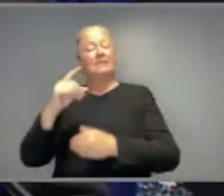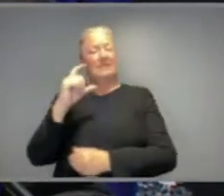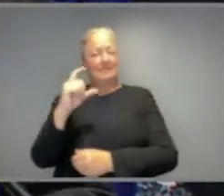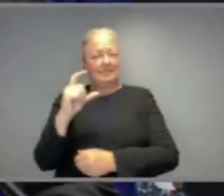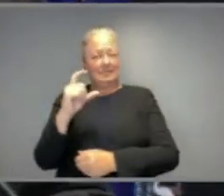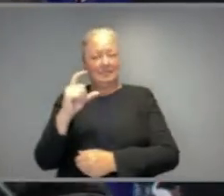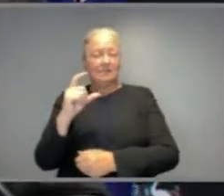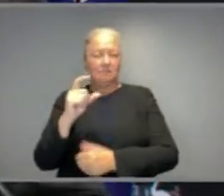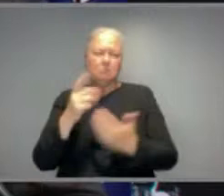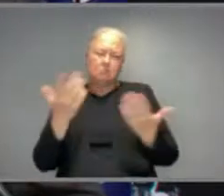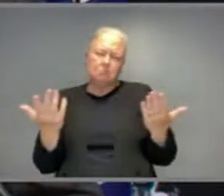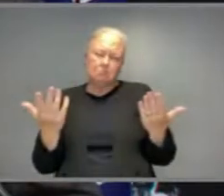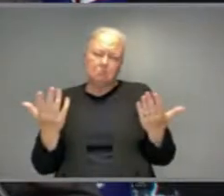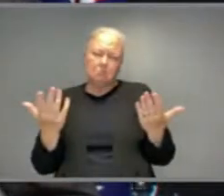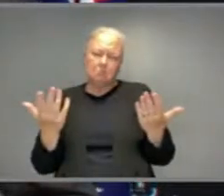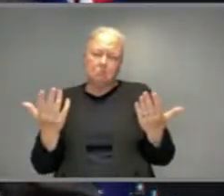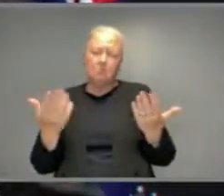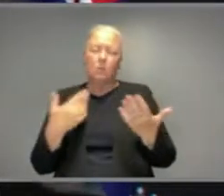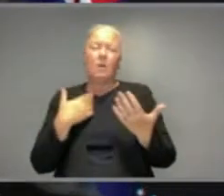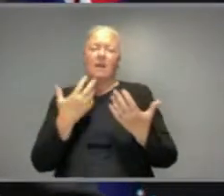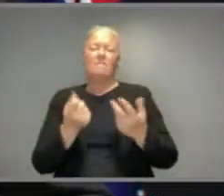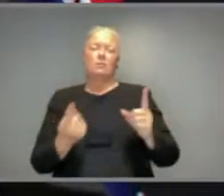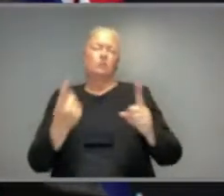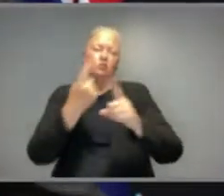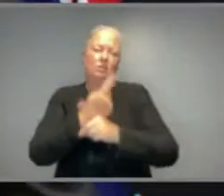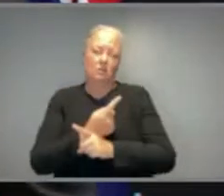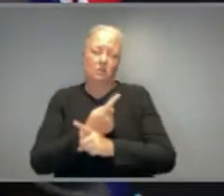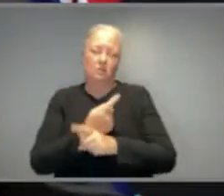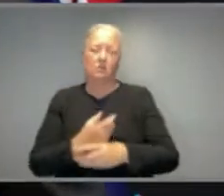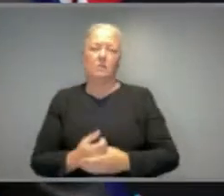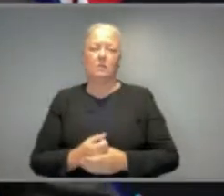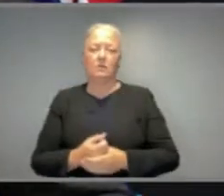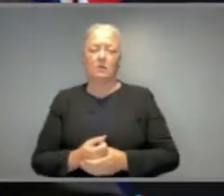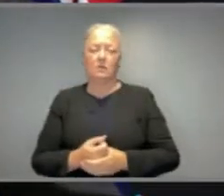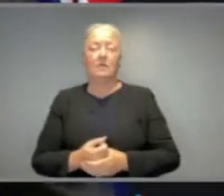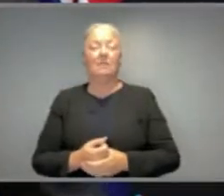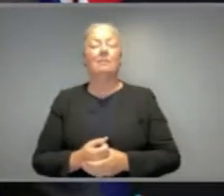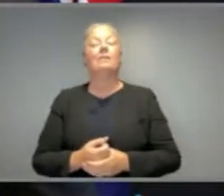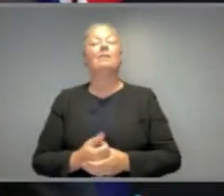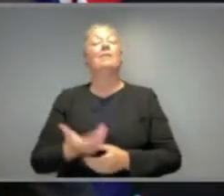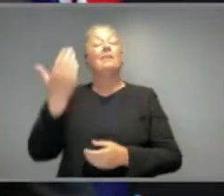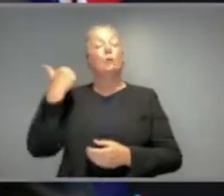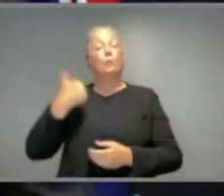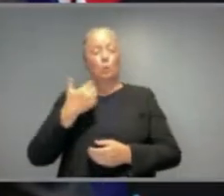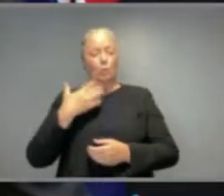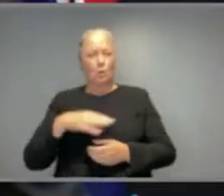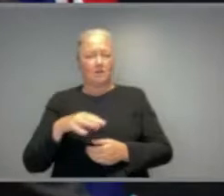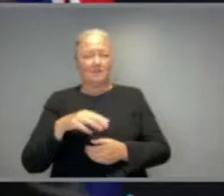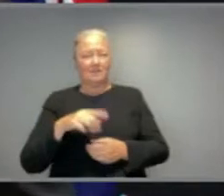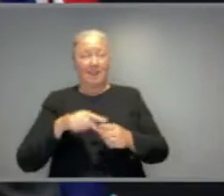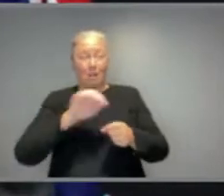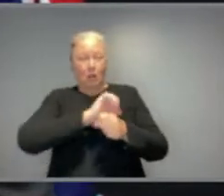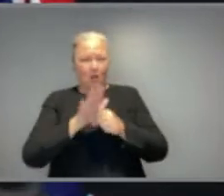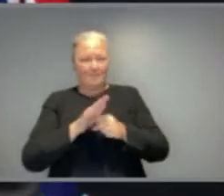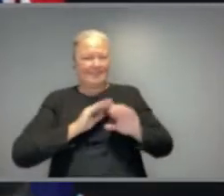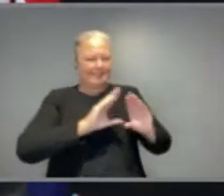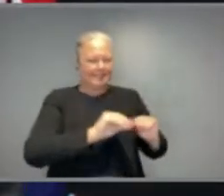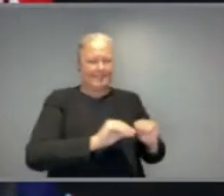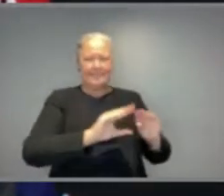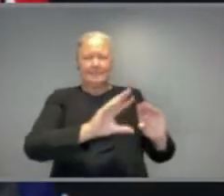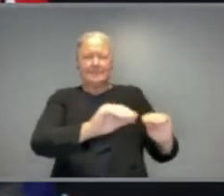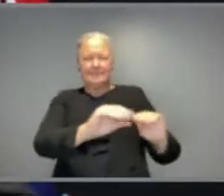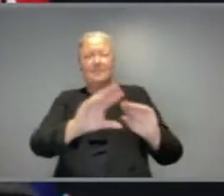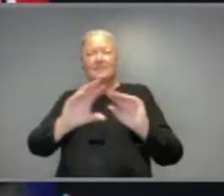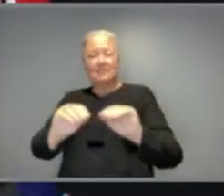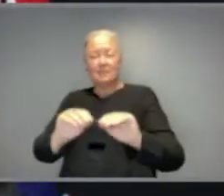change in what we're managing. So you're moving from managing and suppressing cases, because you know in a population where we are